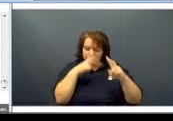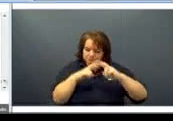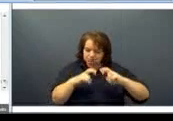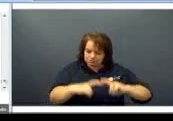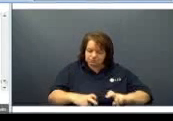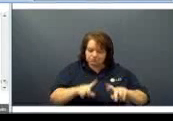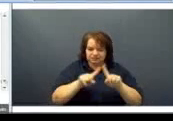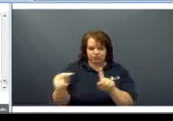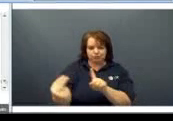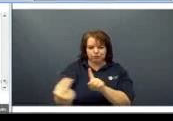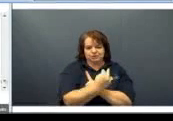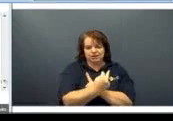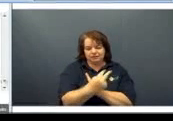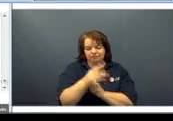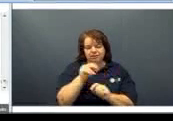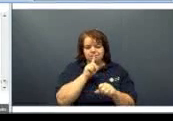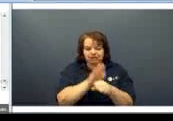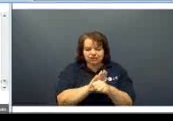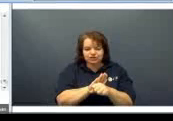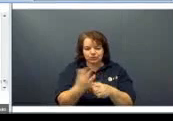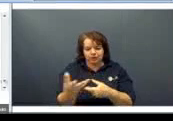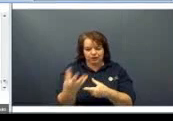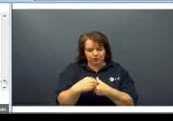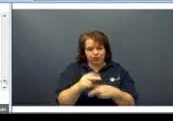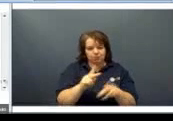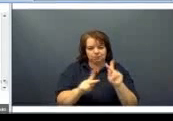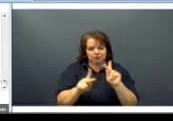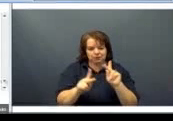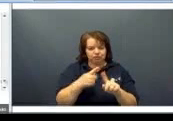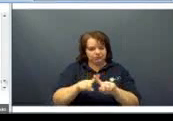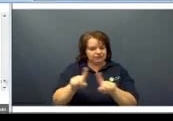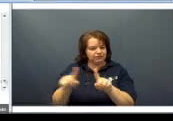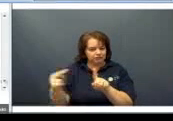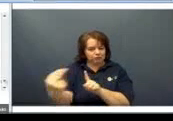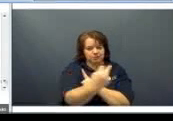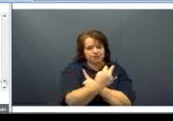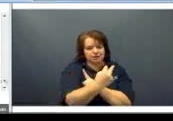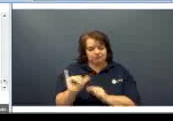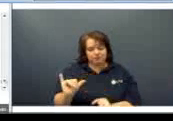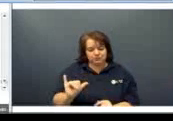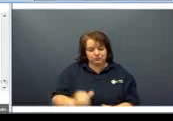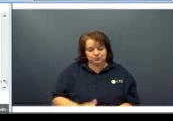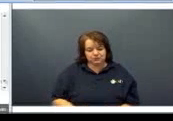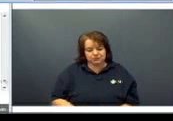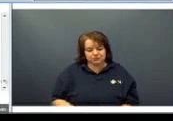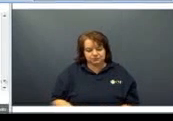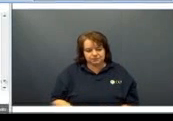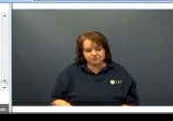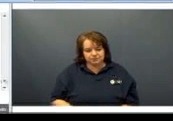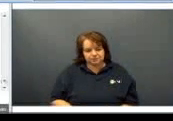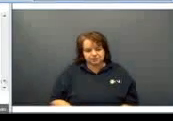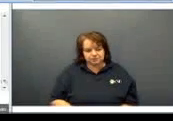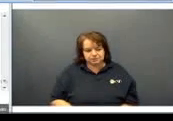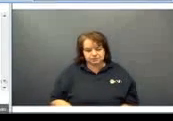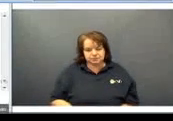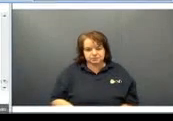very important that we look at things from a different perspective, and we make sure that we include people from a different